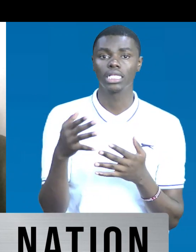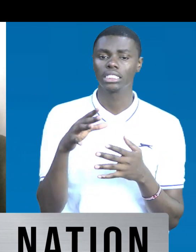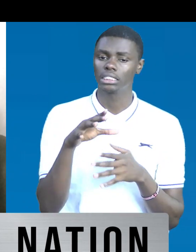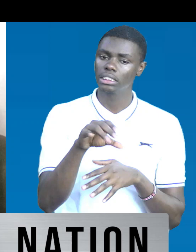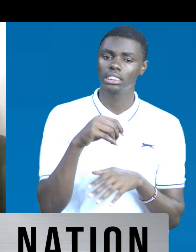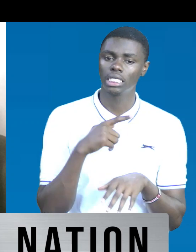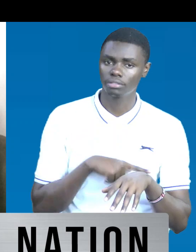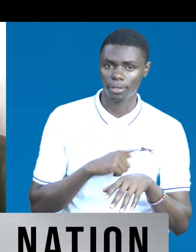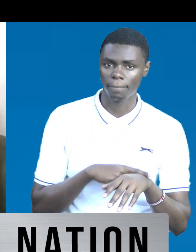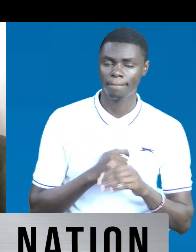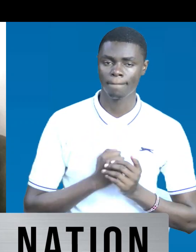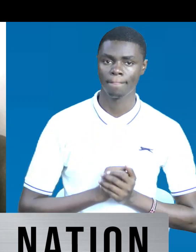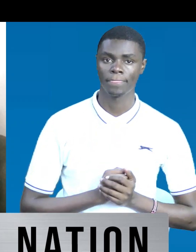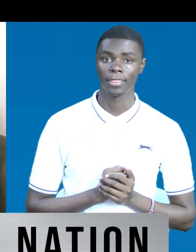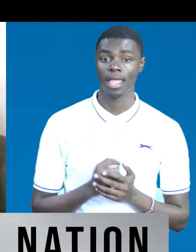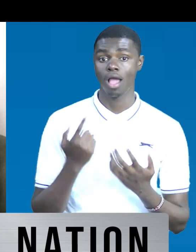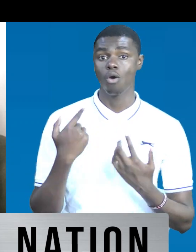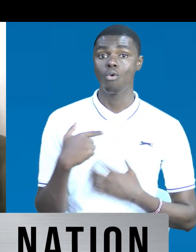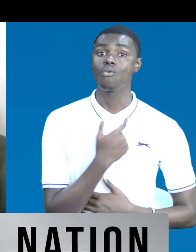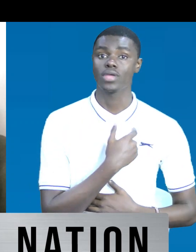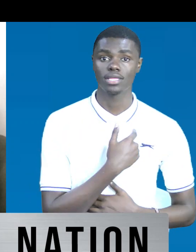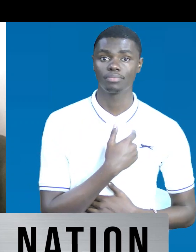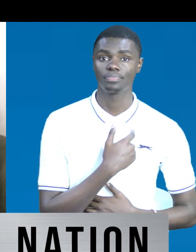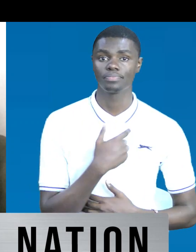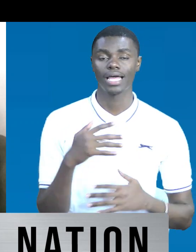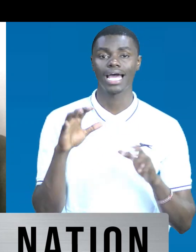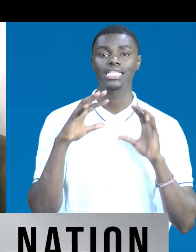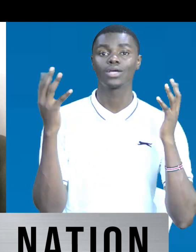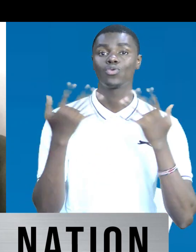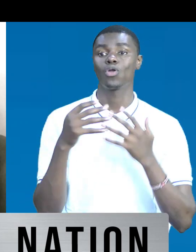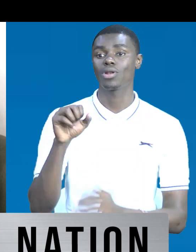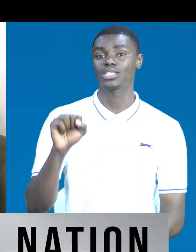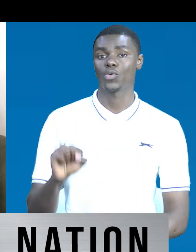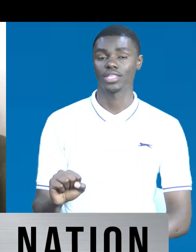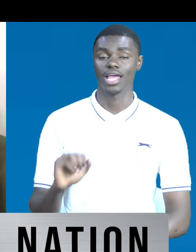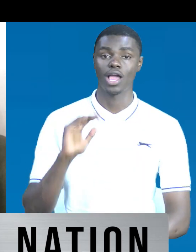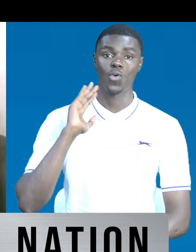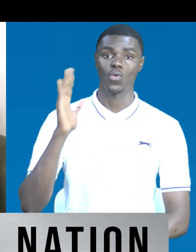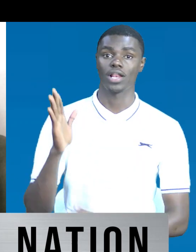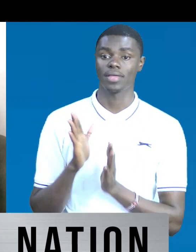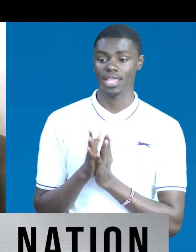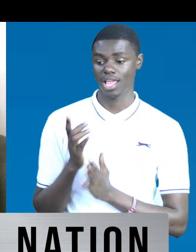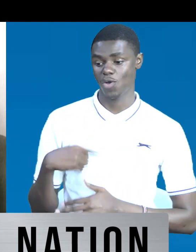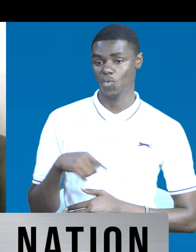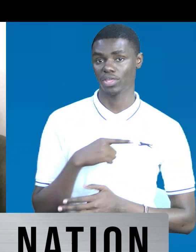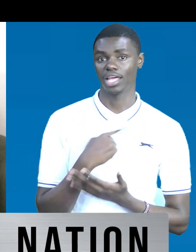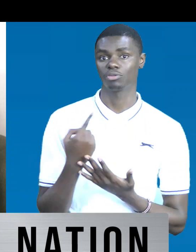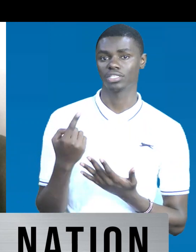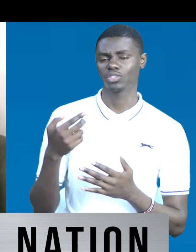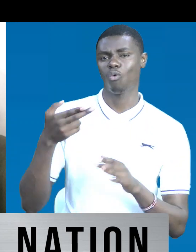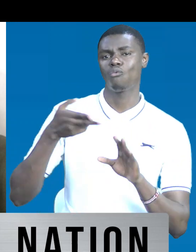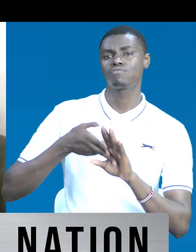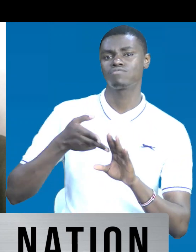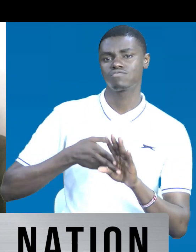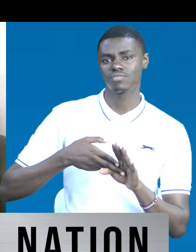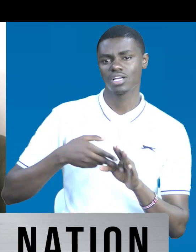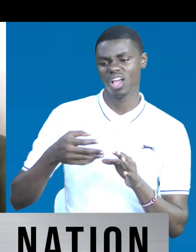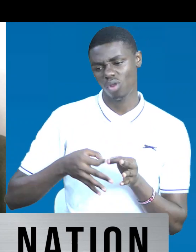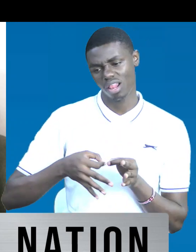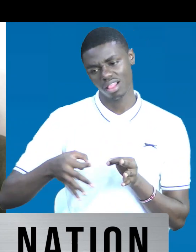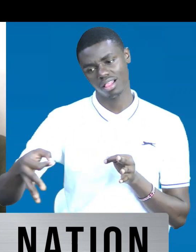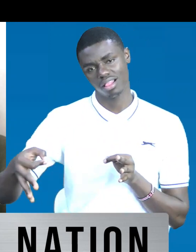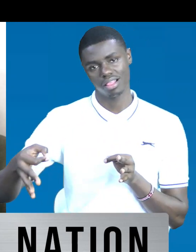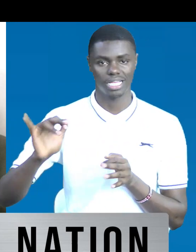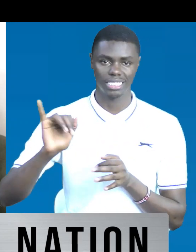time, and we as the global south, it's going to be with us a little bit. Fossil fuels are going to be with us a little bit